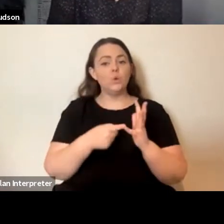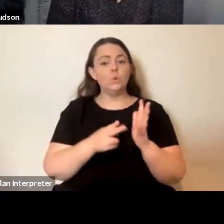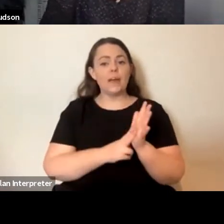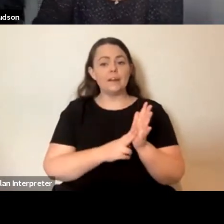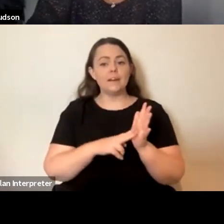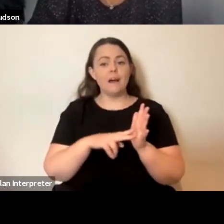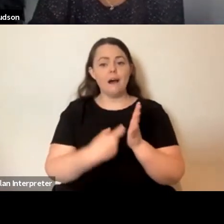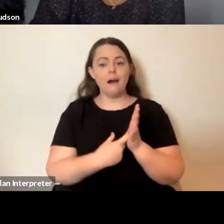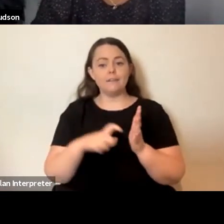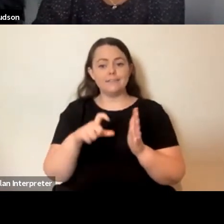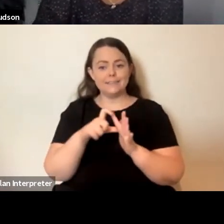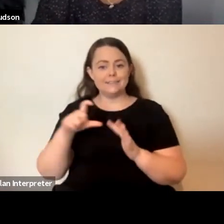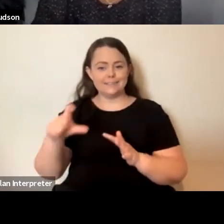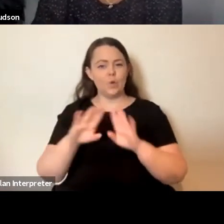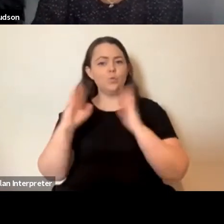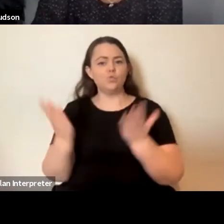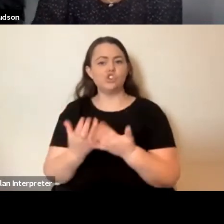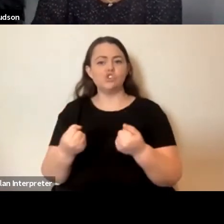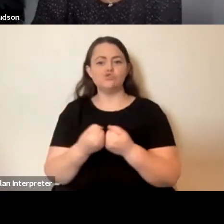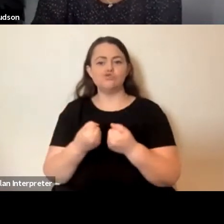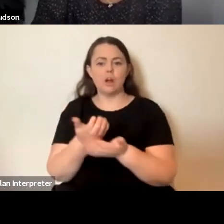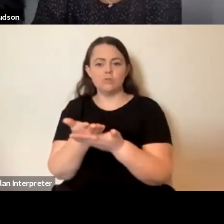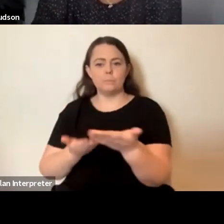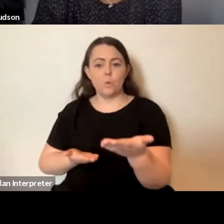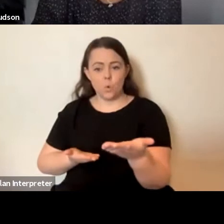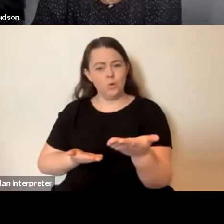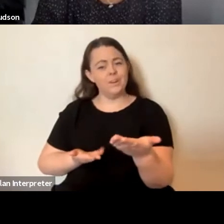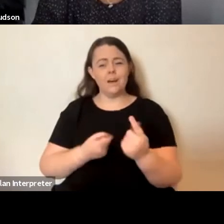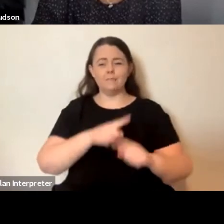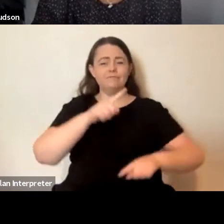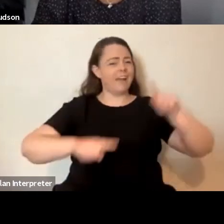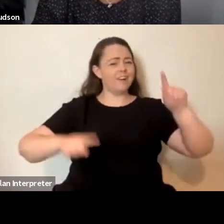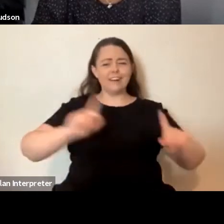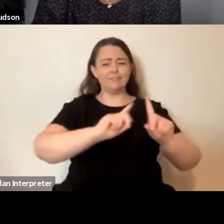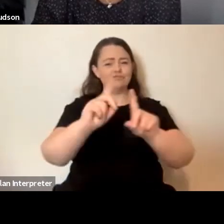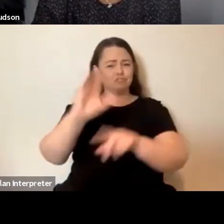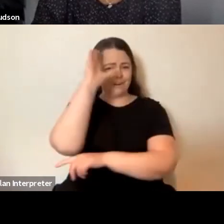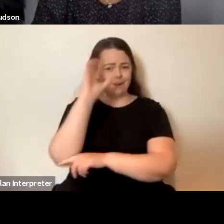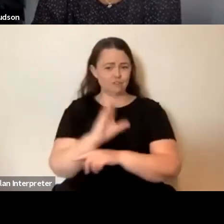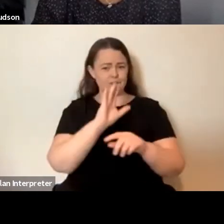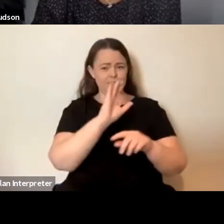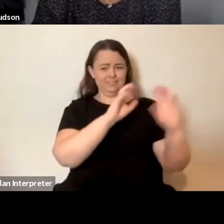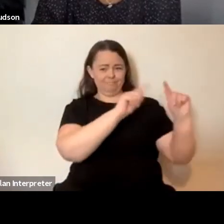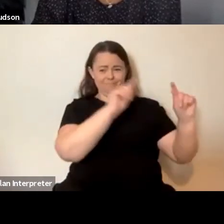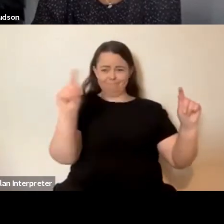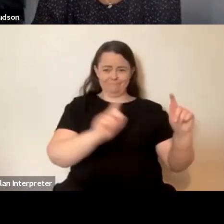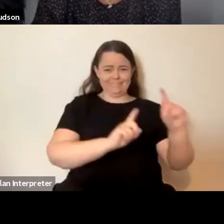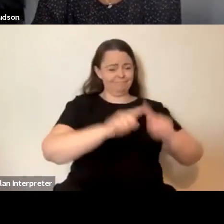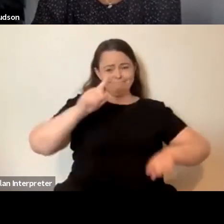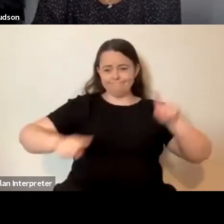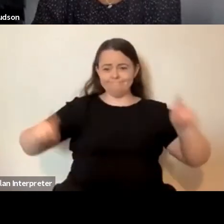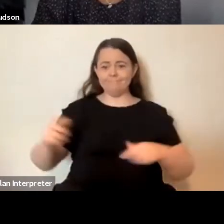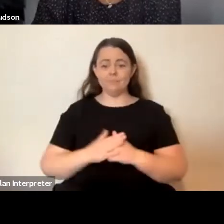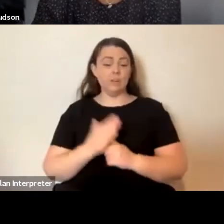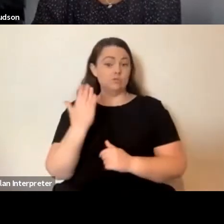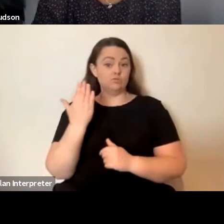Report, it kind of varies across countries. So I think their most recent report kind of reported